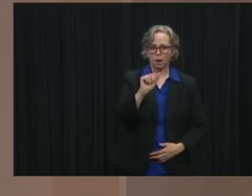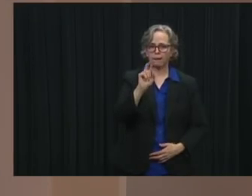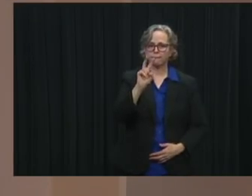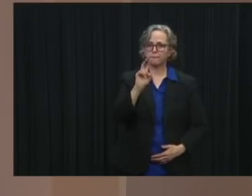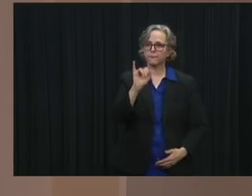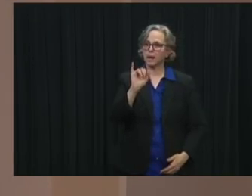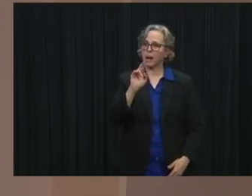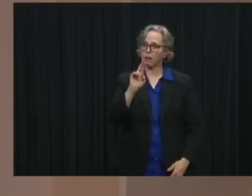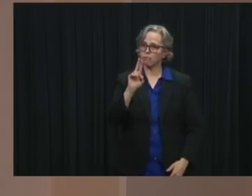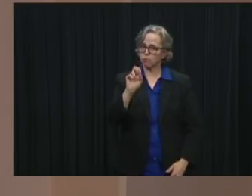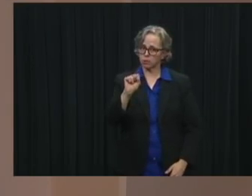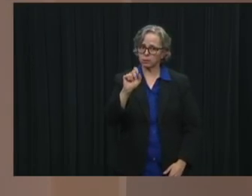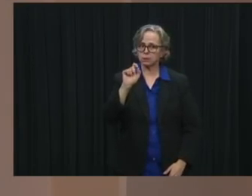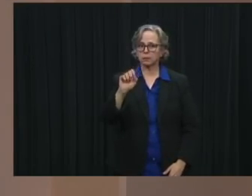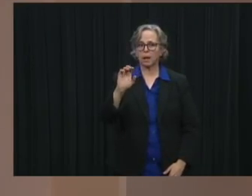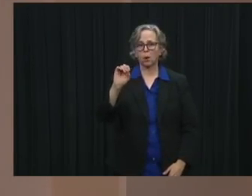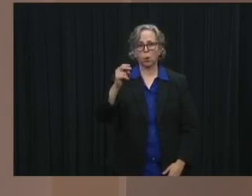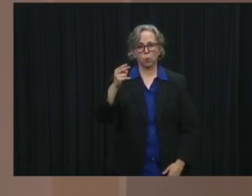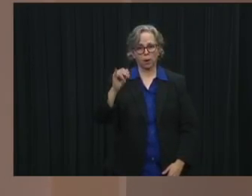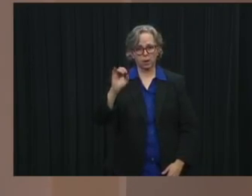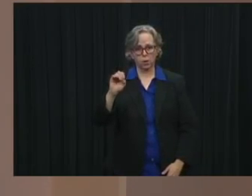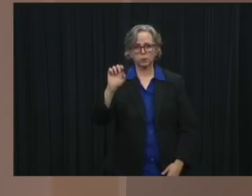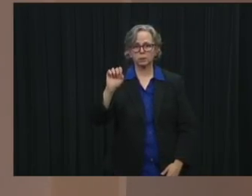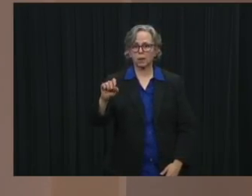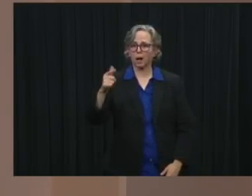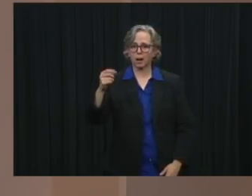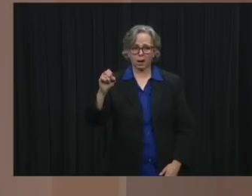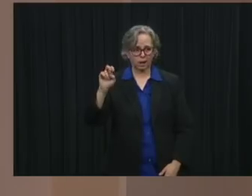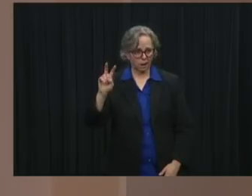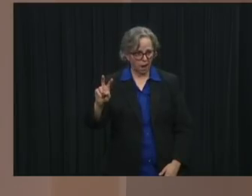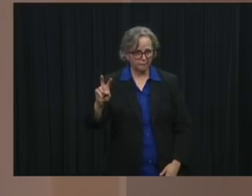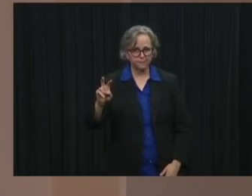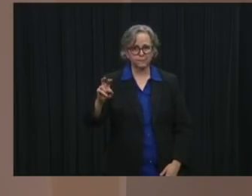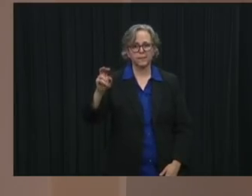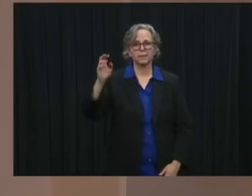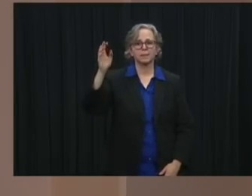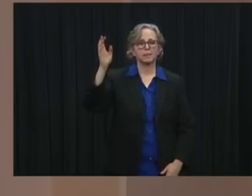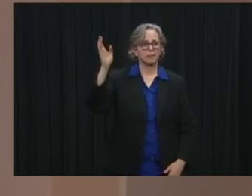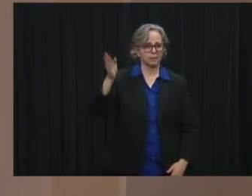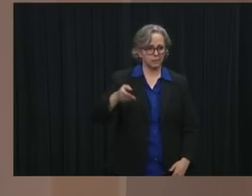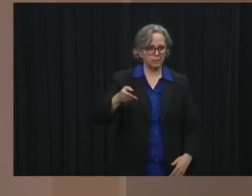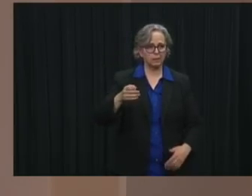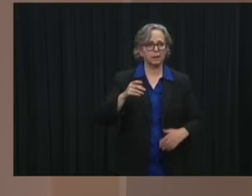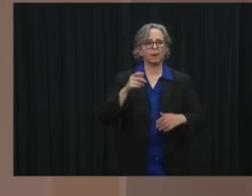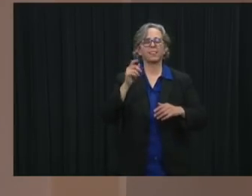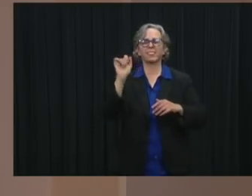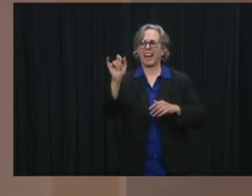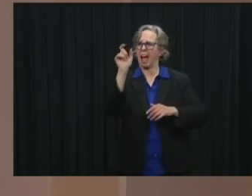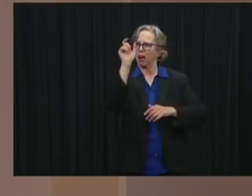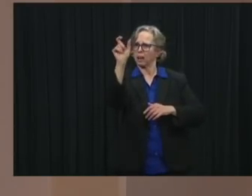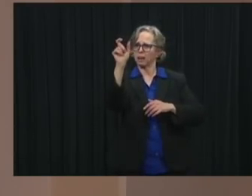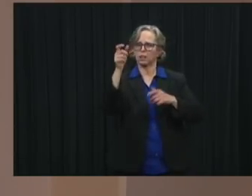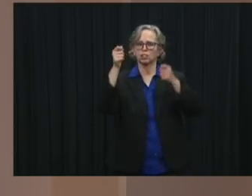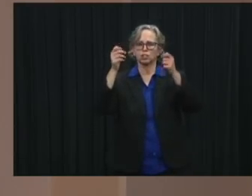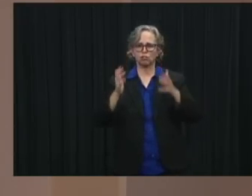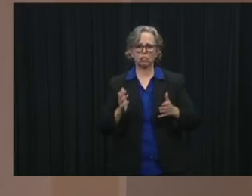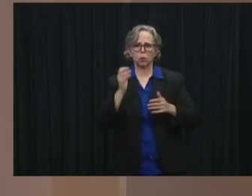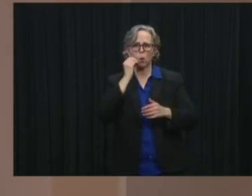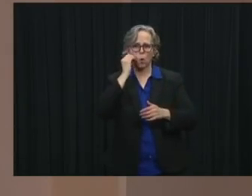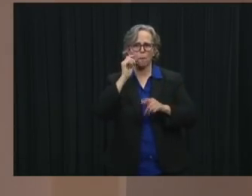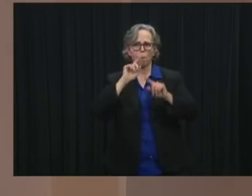Order. You need to use your own good judgment of the plain reading of that order to make your